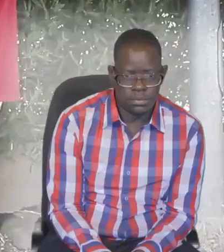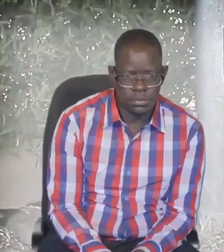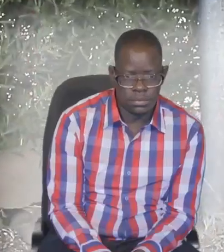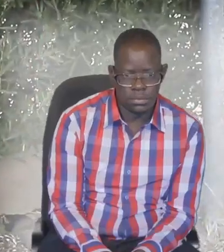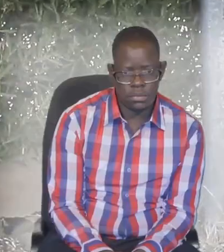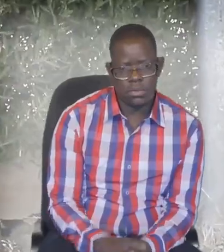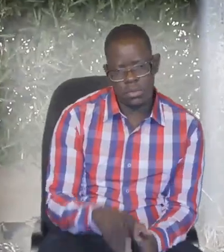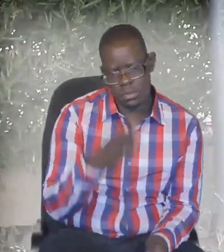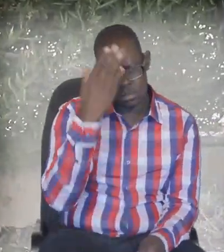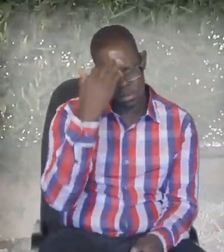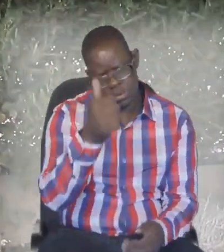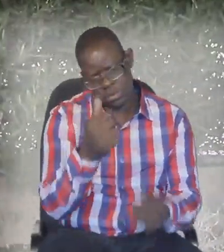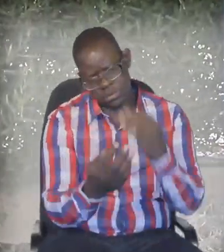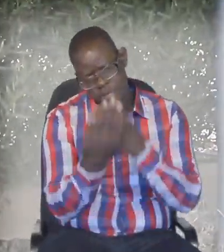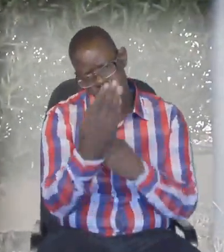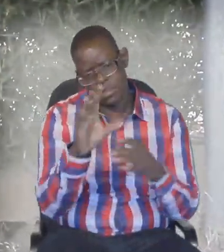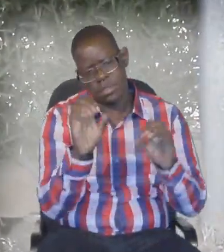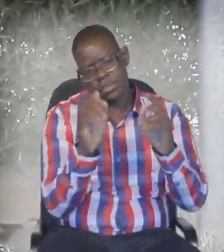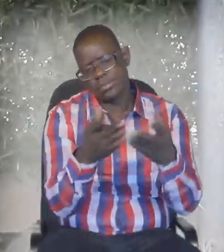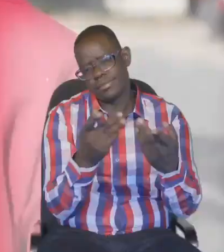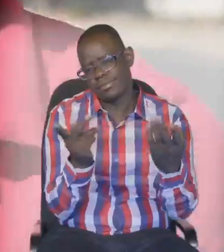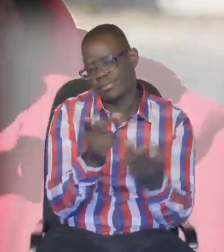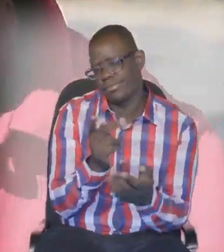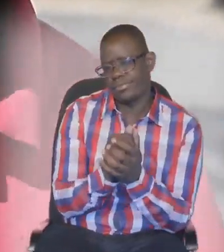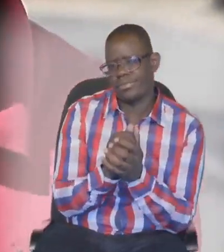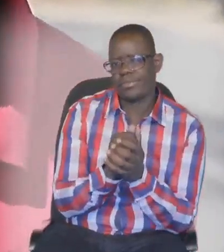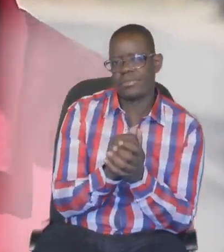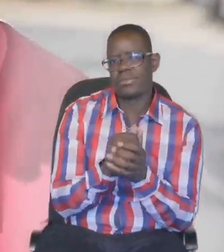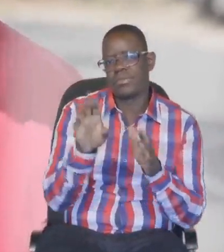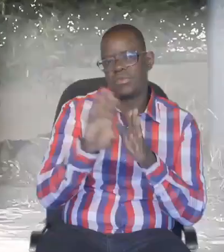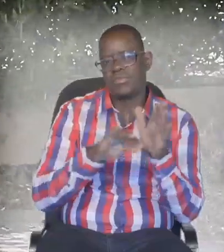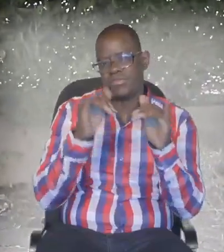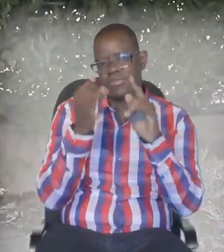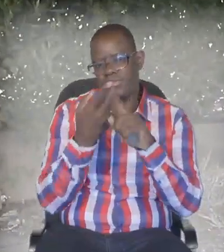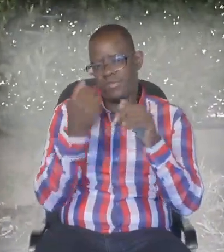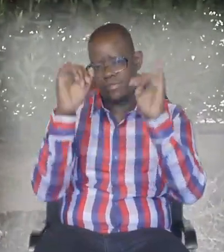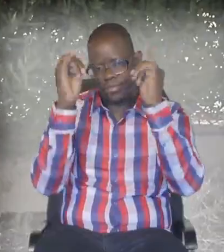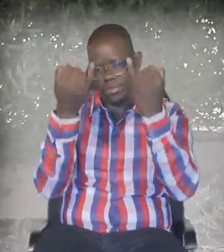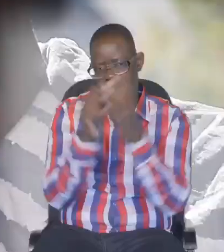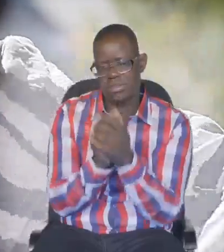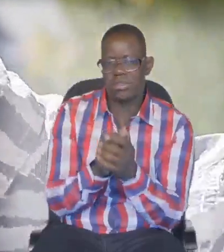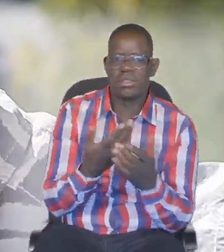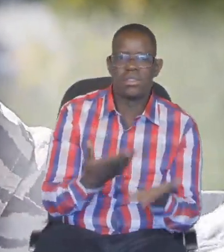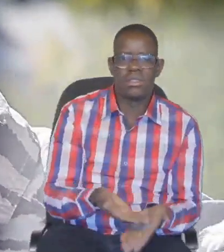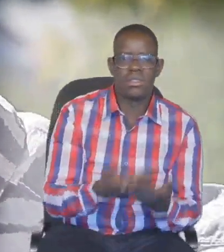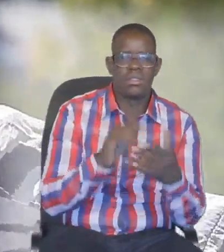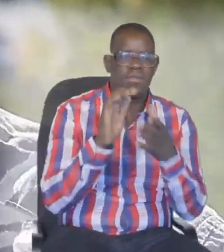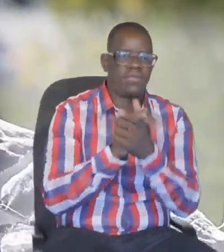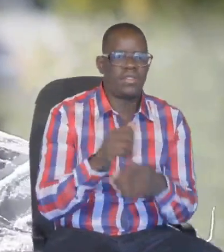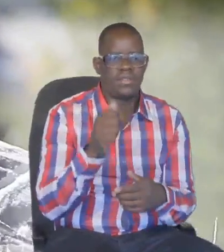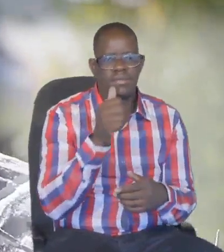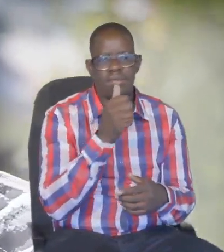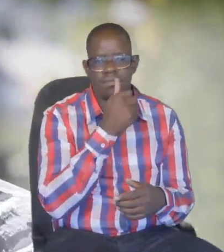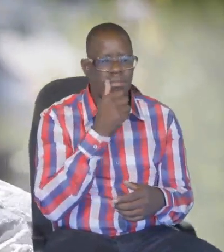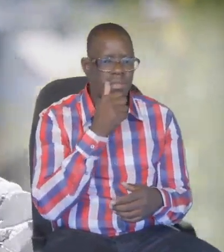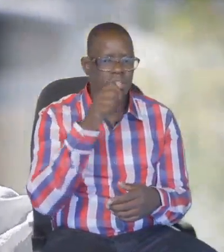Morning, Cecil. Morning, bro. How are you? I'm okay. How are you? I'm good, man. I'm just coming from town. I hope today we can help out Frank's aunt with her